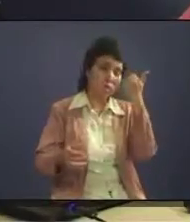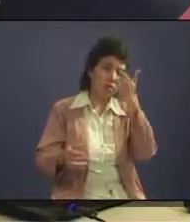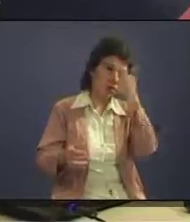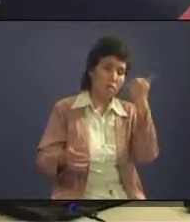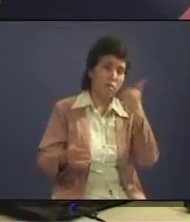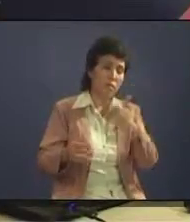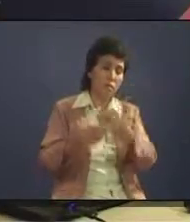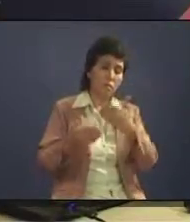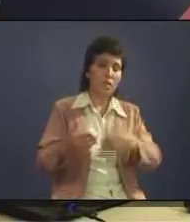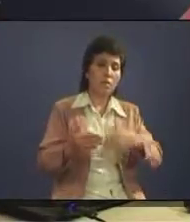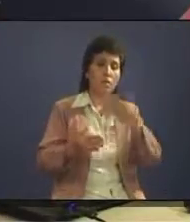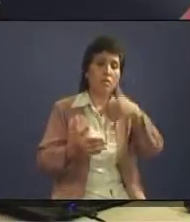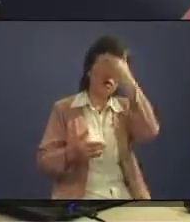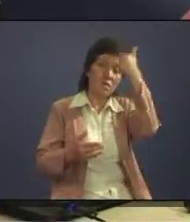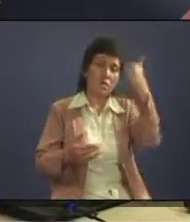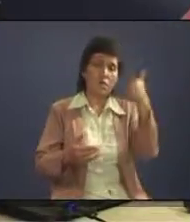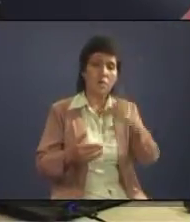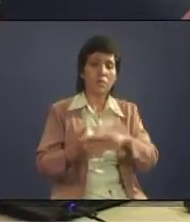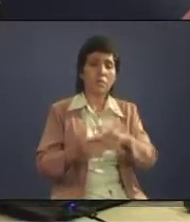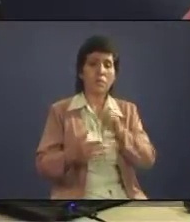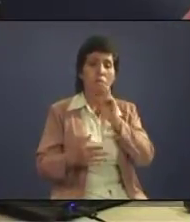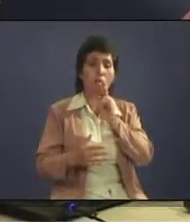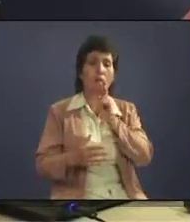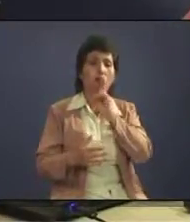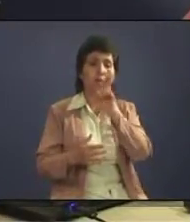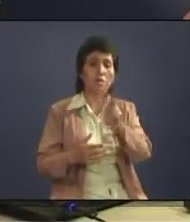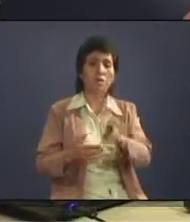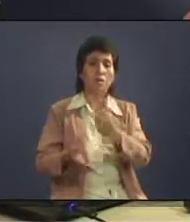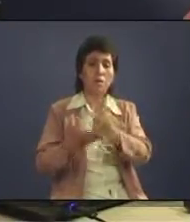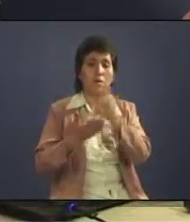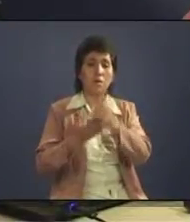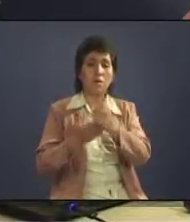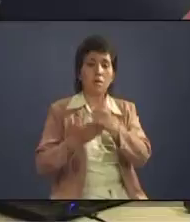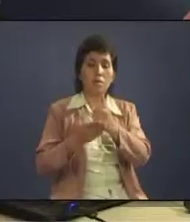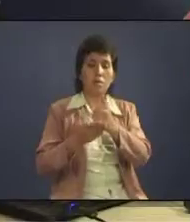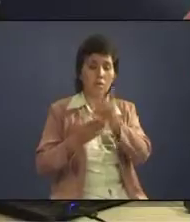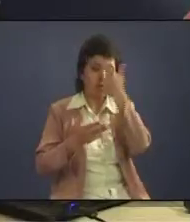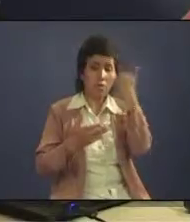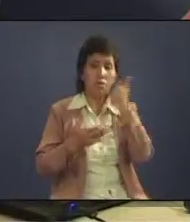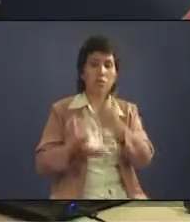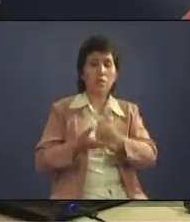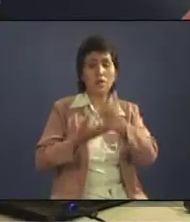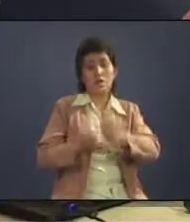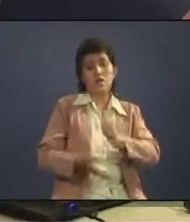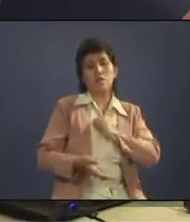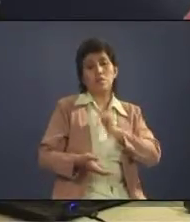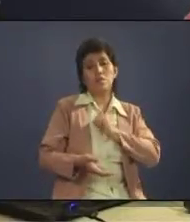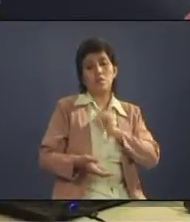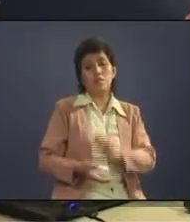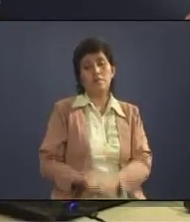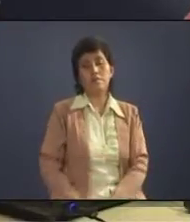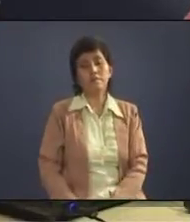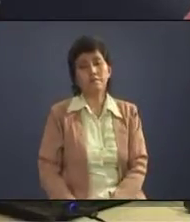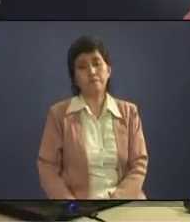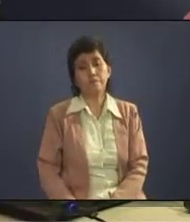okay? Are you helping others so that you help yourself, or you're really helping that person, okay? Social